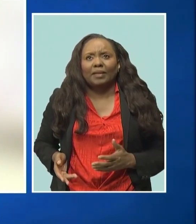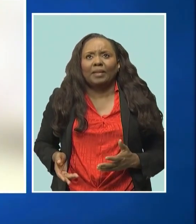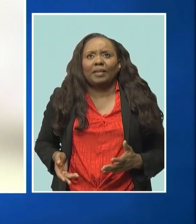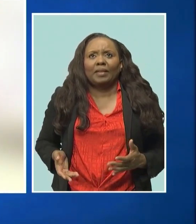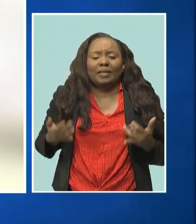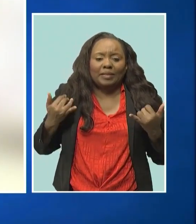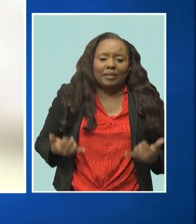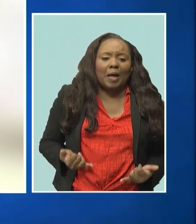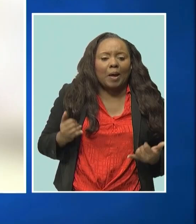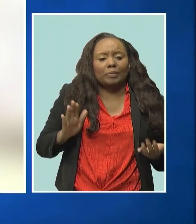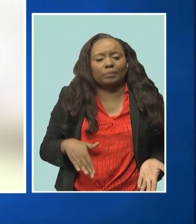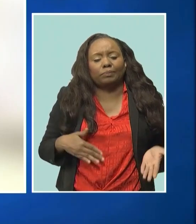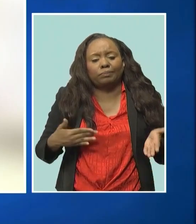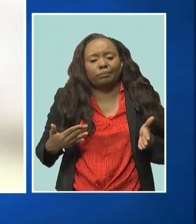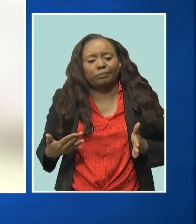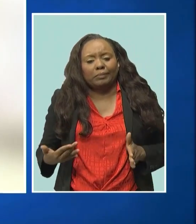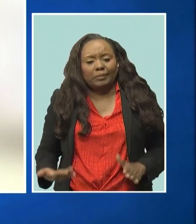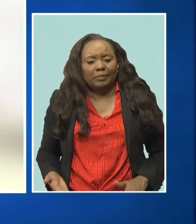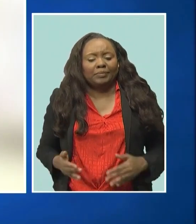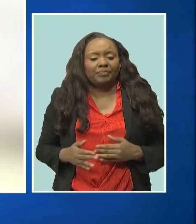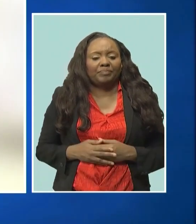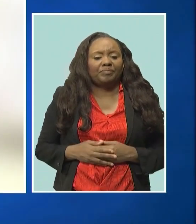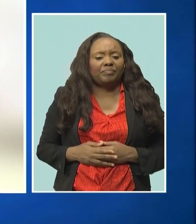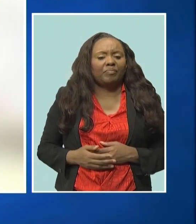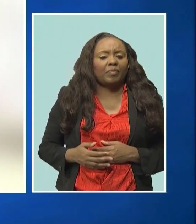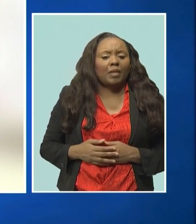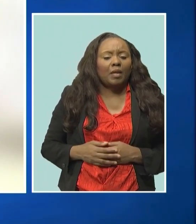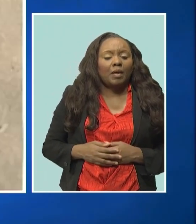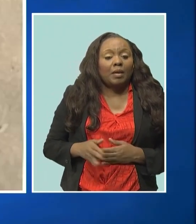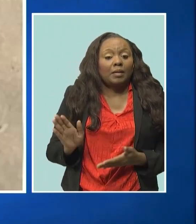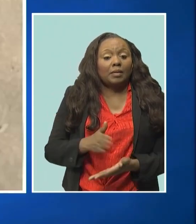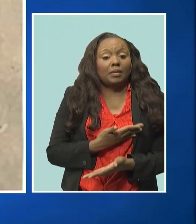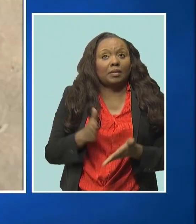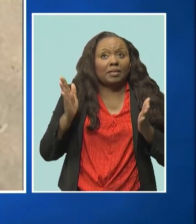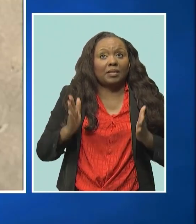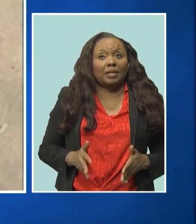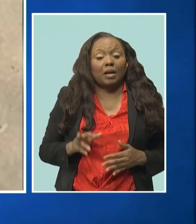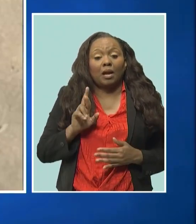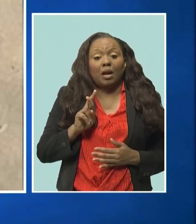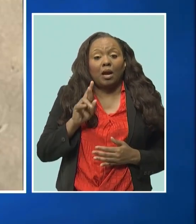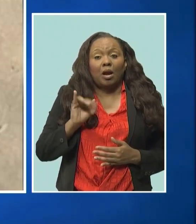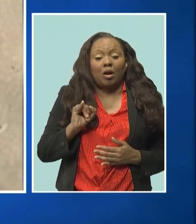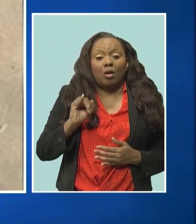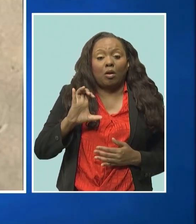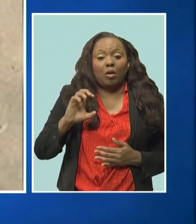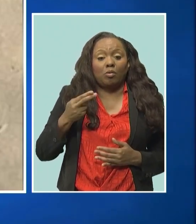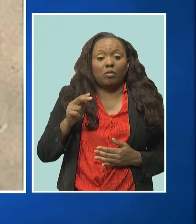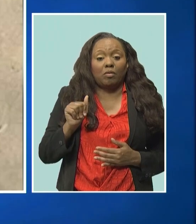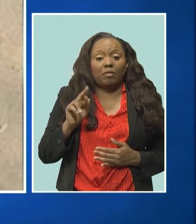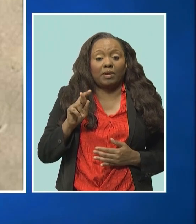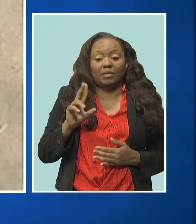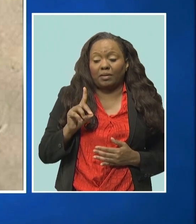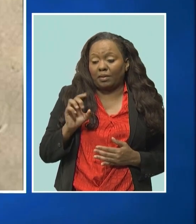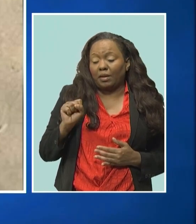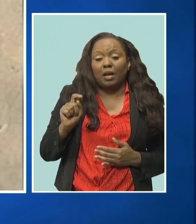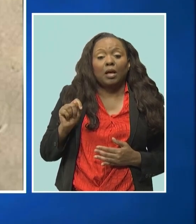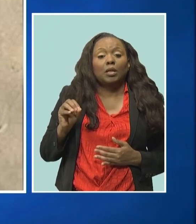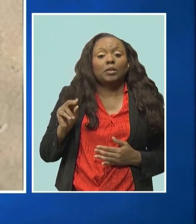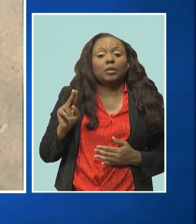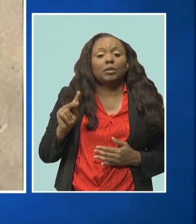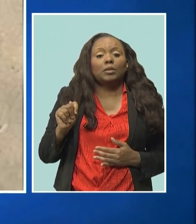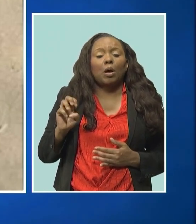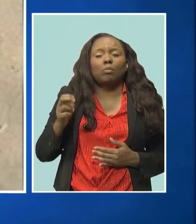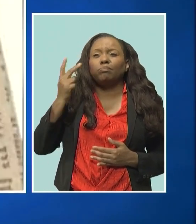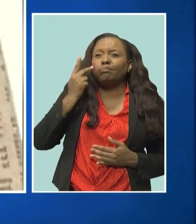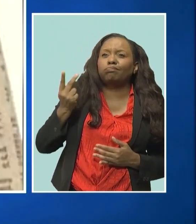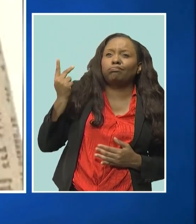authentic Bajan history and life is headed for the grave. Also reflecting on his life, veteran entertainer Richard Stout, who